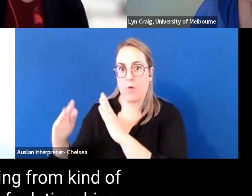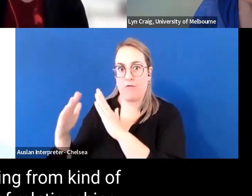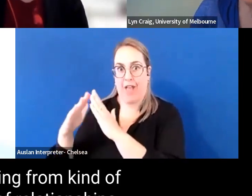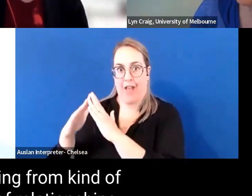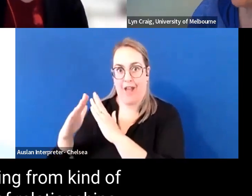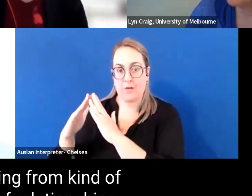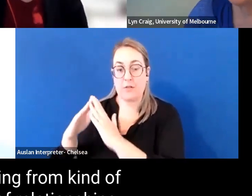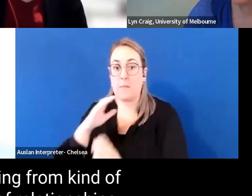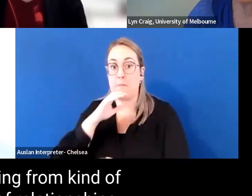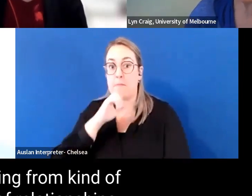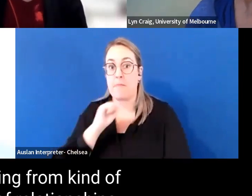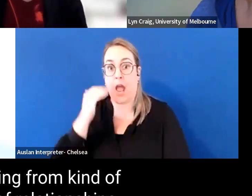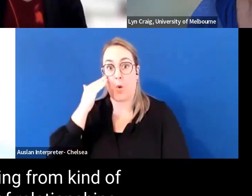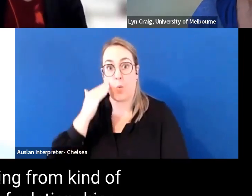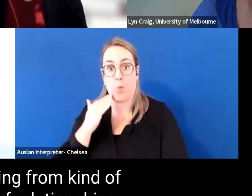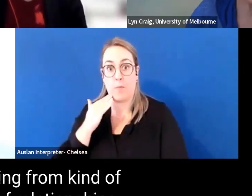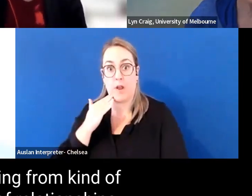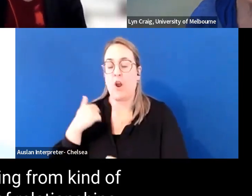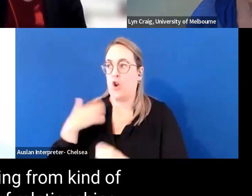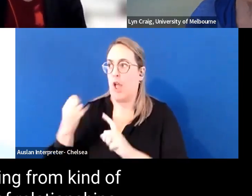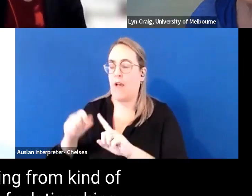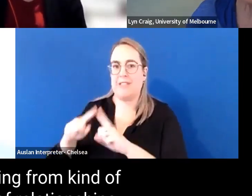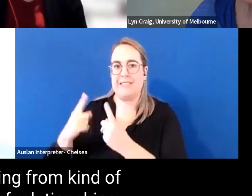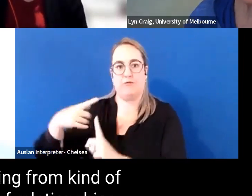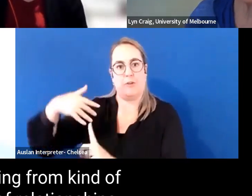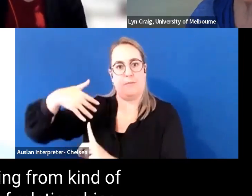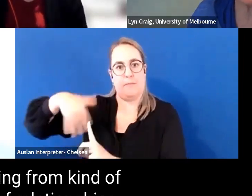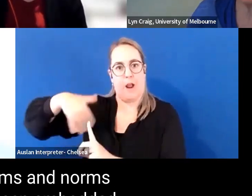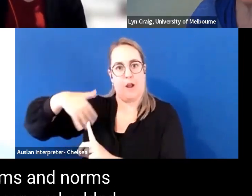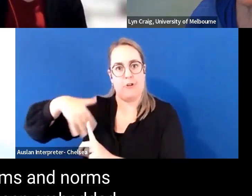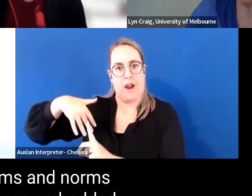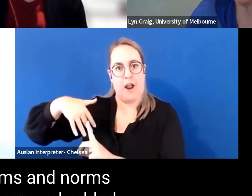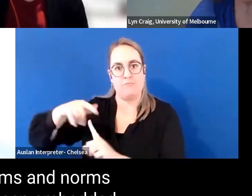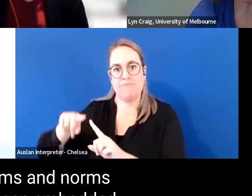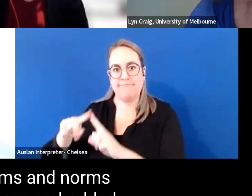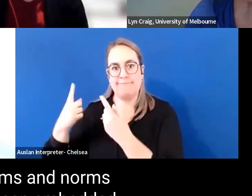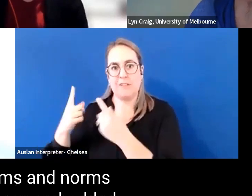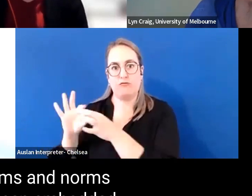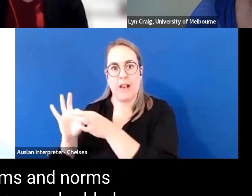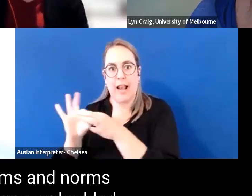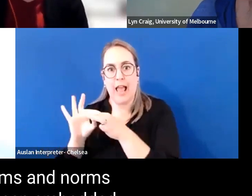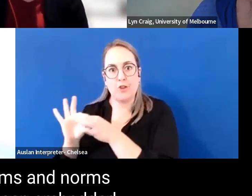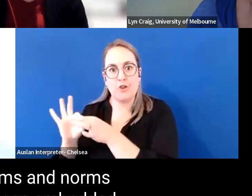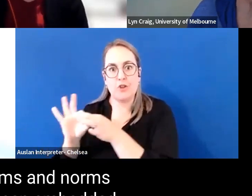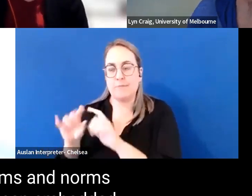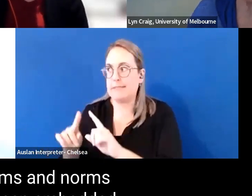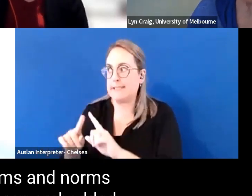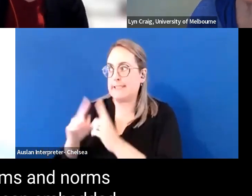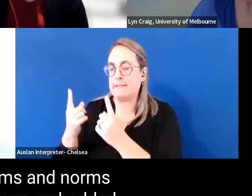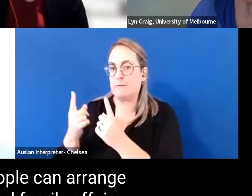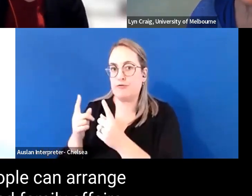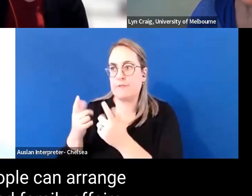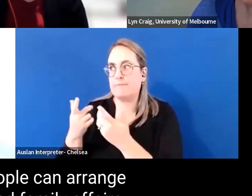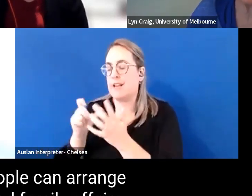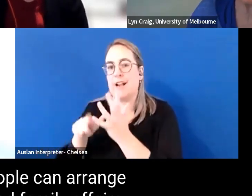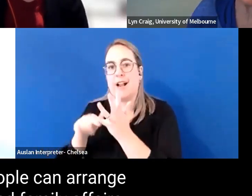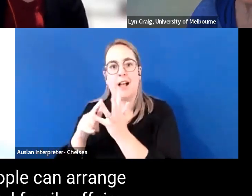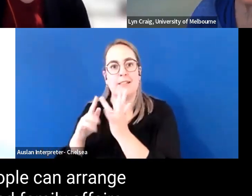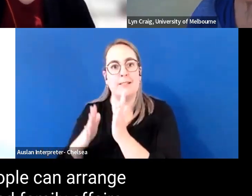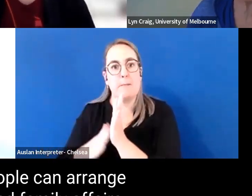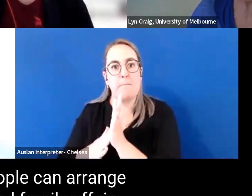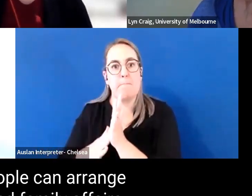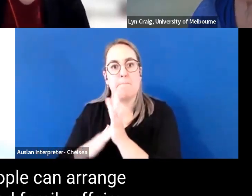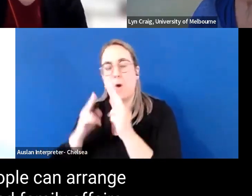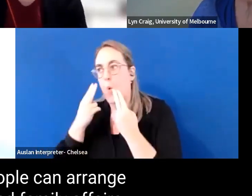You're coming from a kind of an edifice of relationships and customs and norms that have been embedded into how people